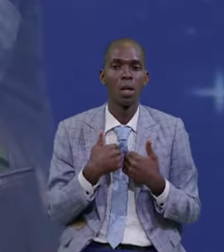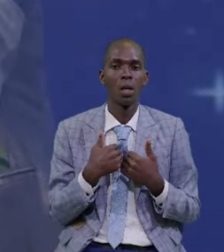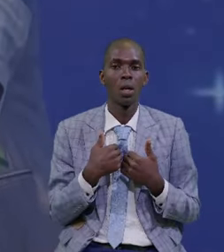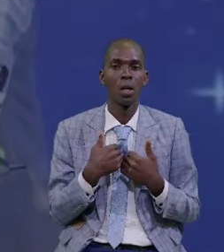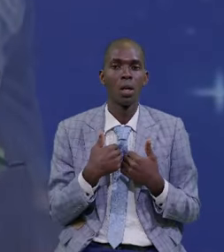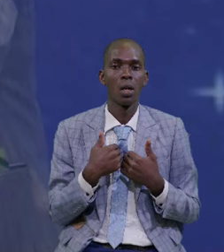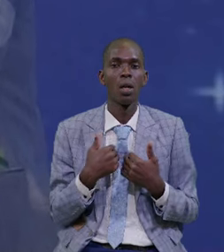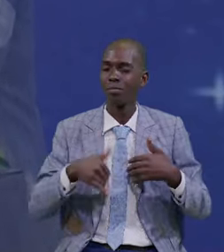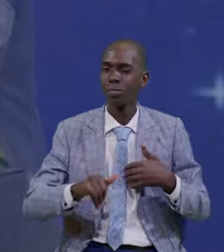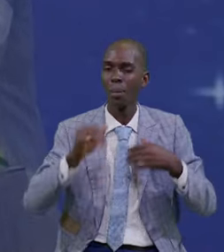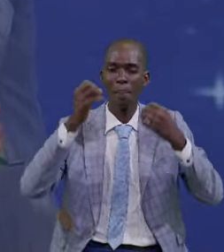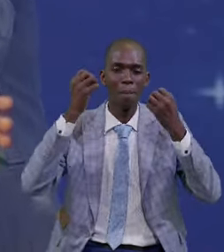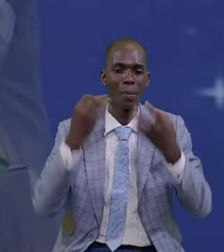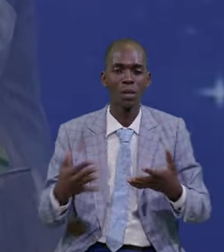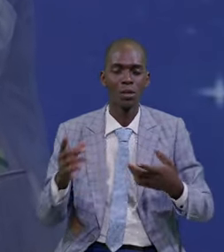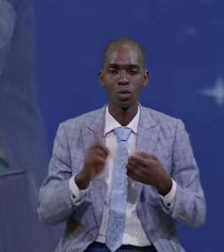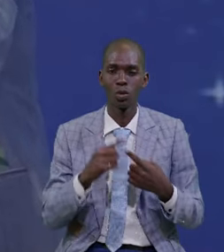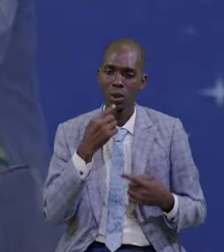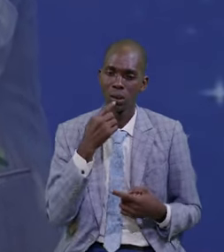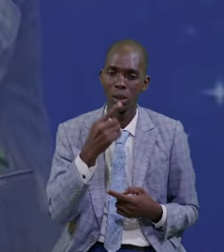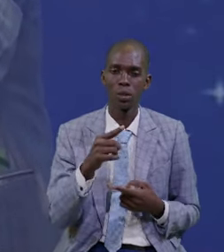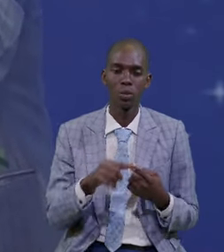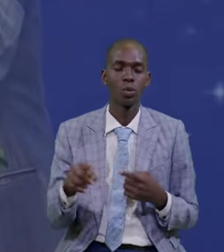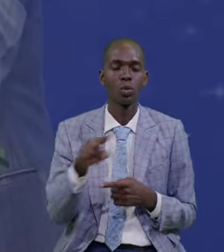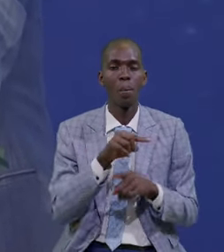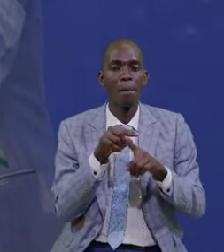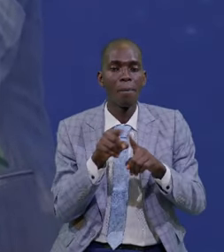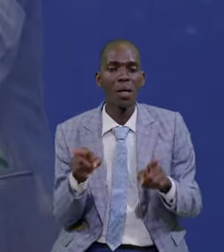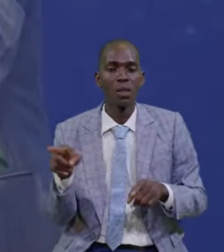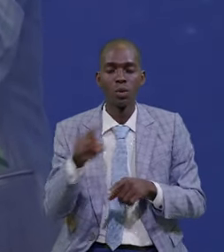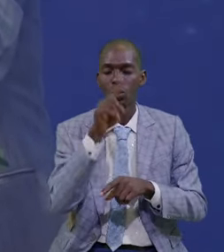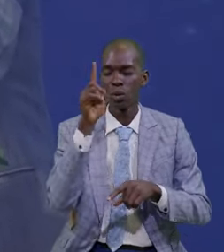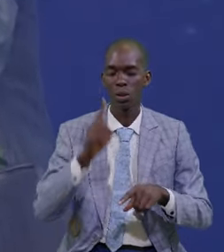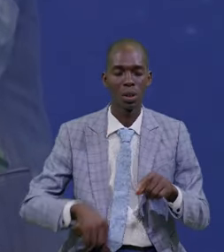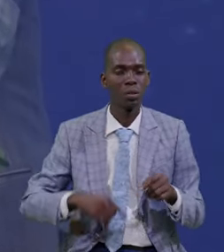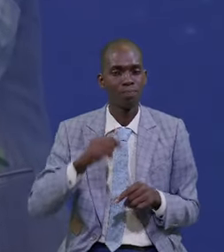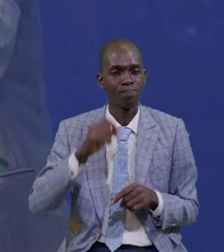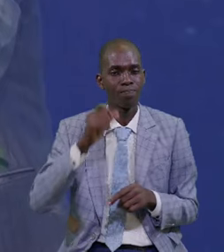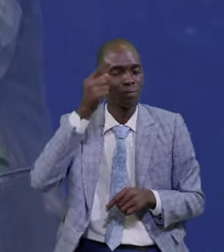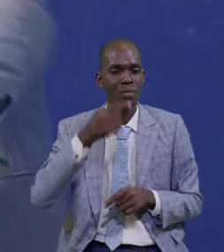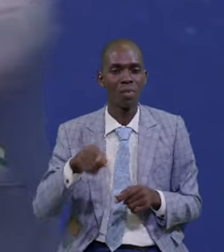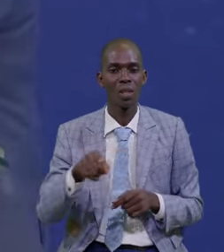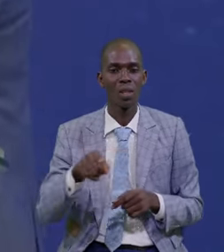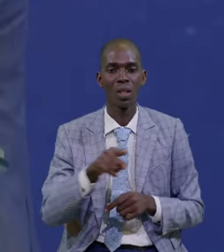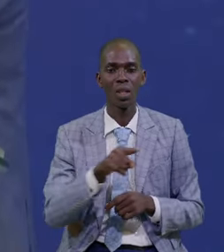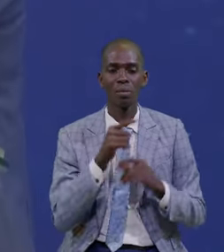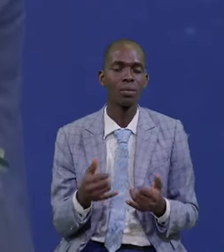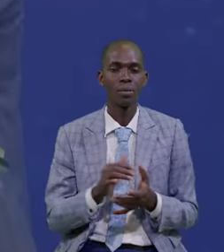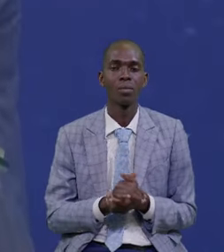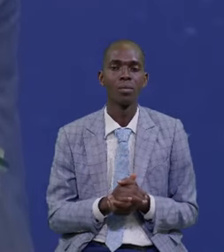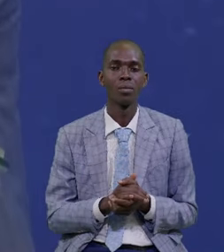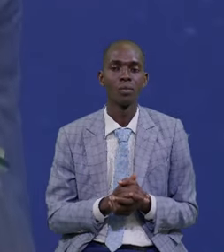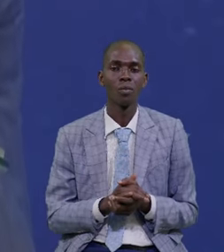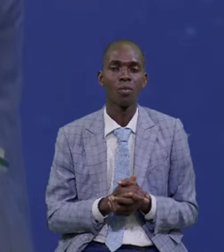to say unto you, but he cannot bear them now. When you are